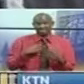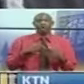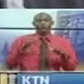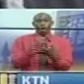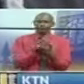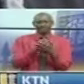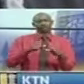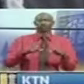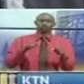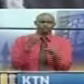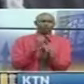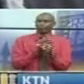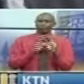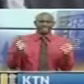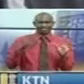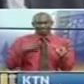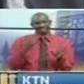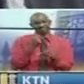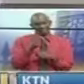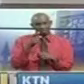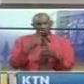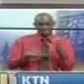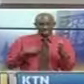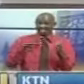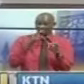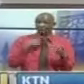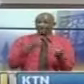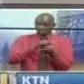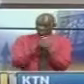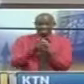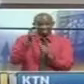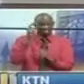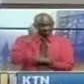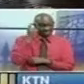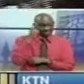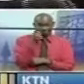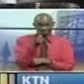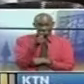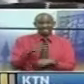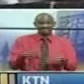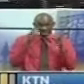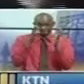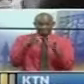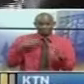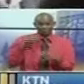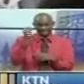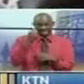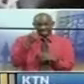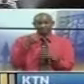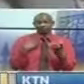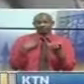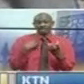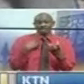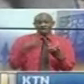to blue-collar jobs, and the coffee stakeholders are hoping to change this mentality. The chairperson of the Kenya Coffee